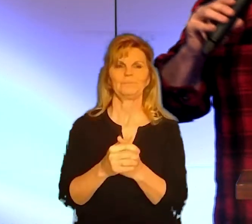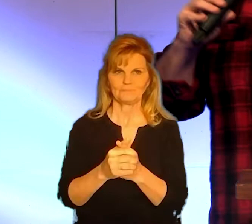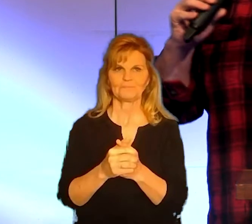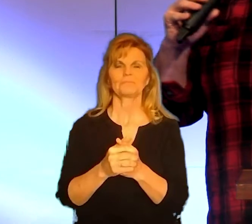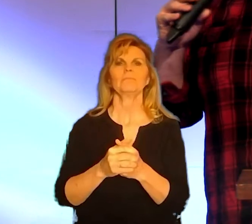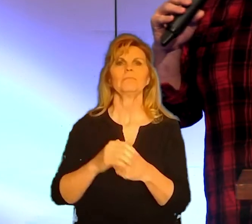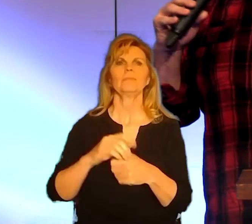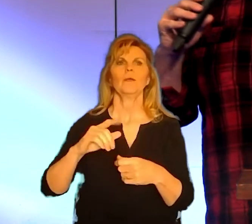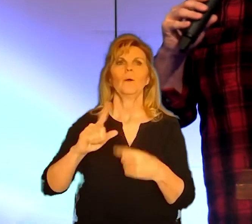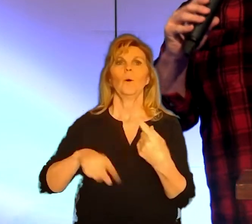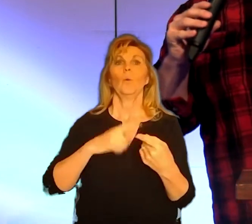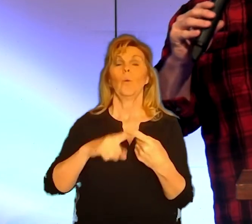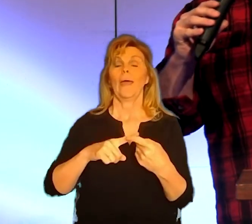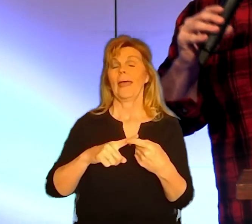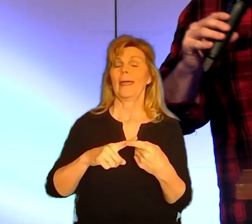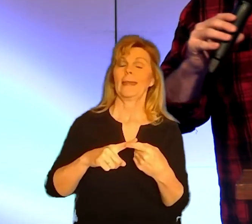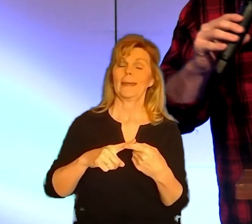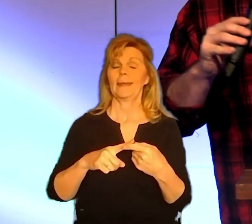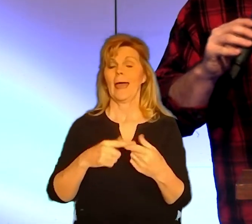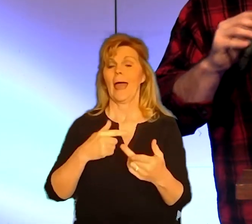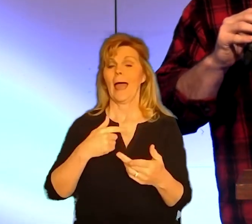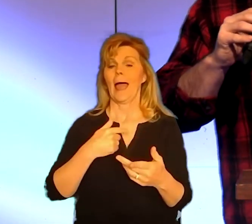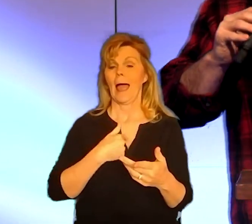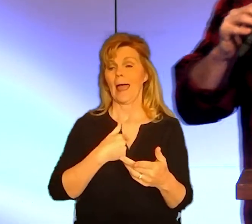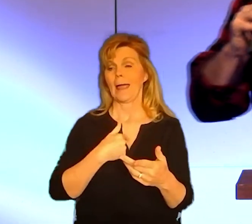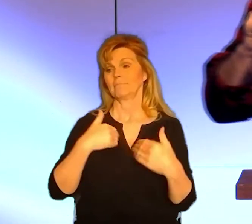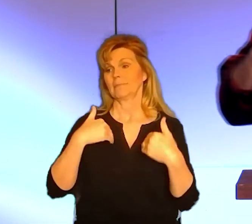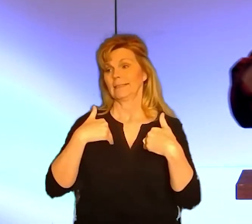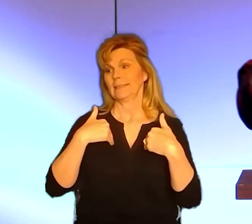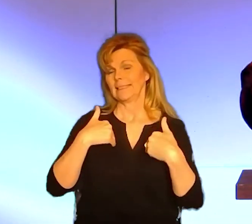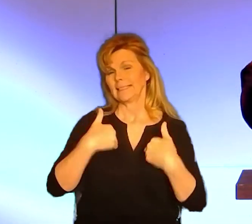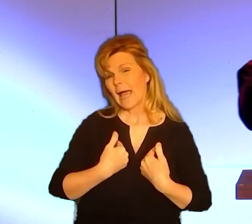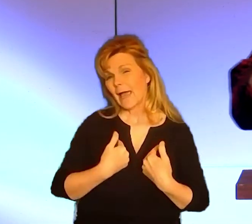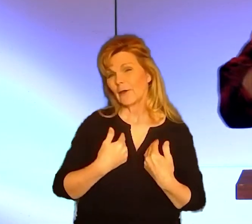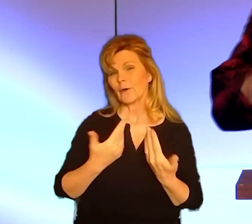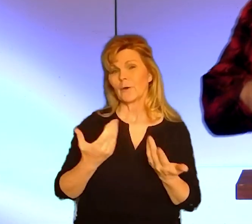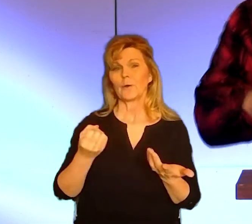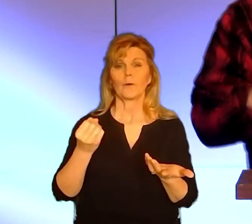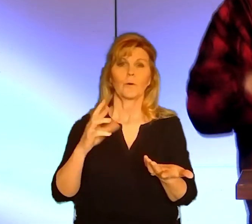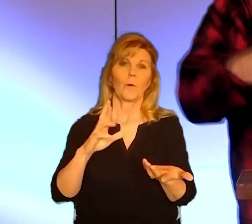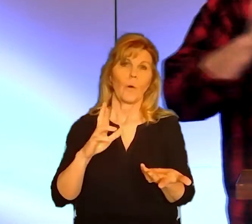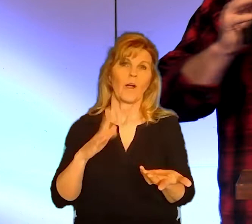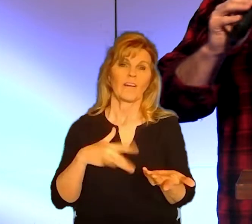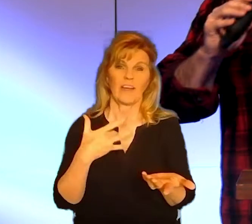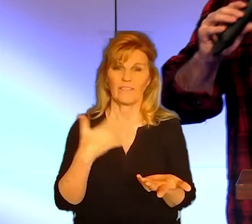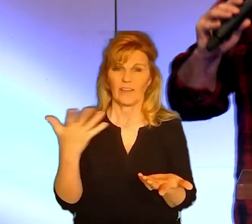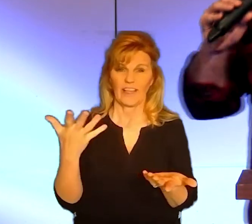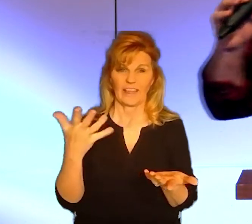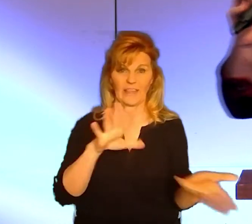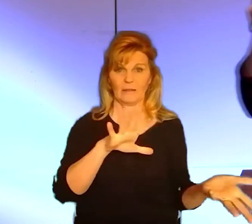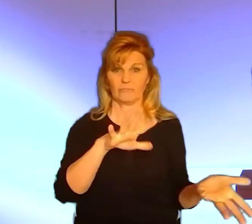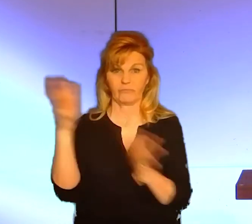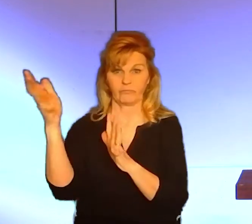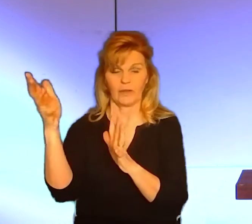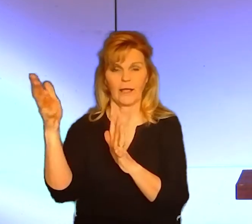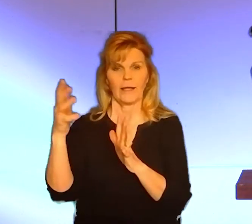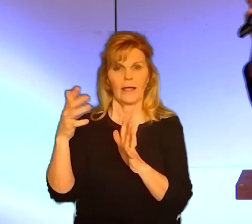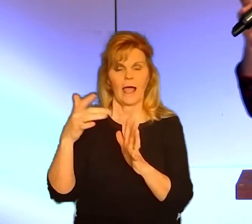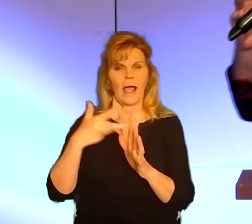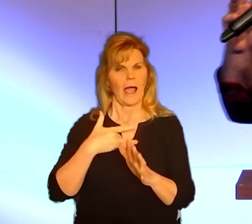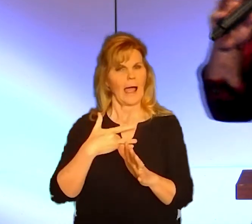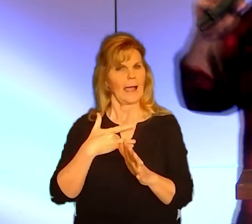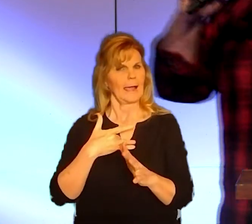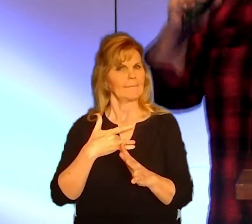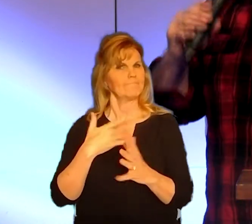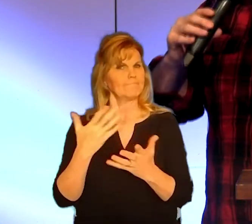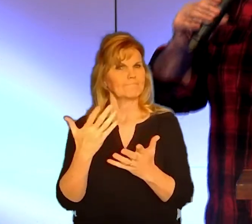insecurities show when I'm tired or when I feel like things are chaotic, I kind of go